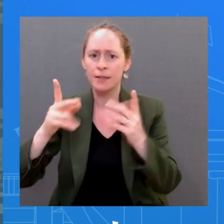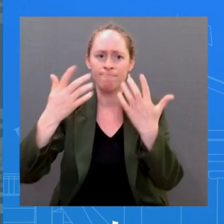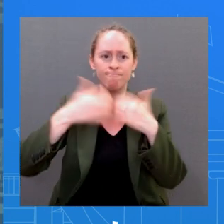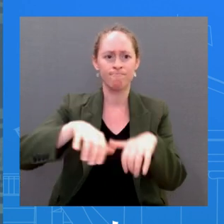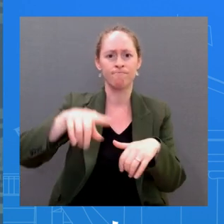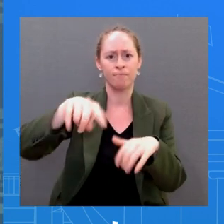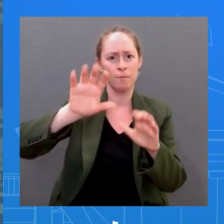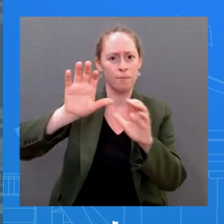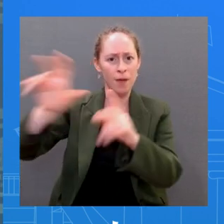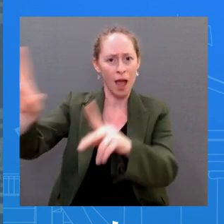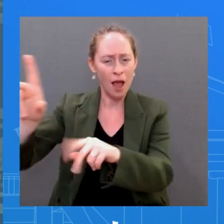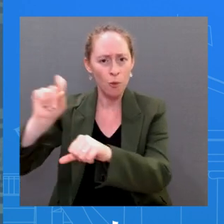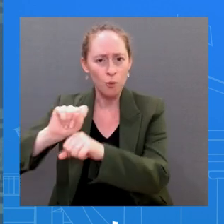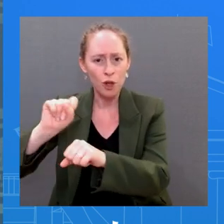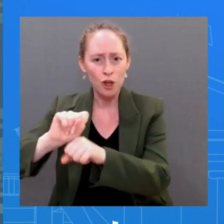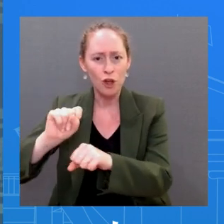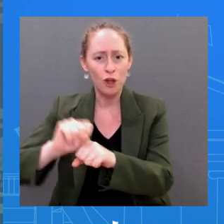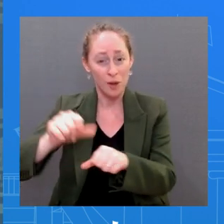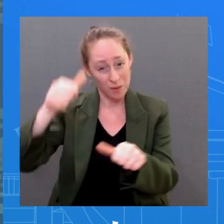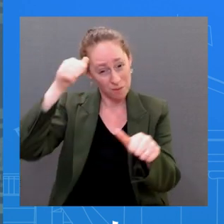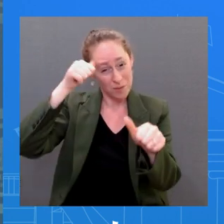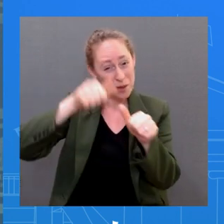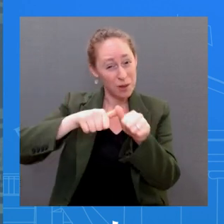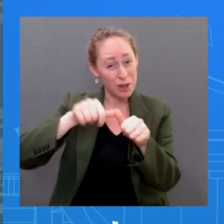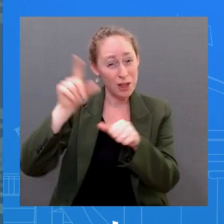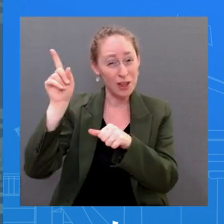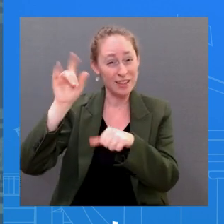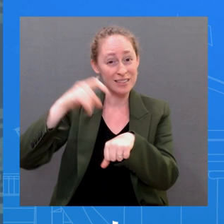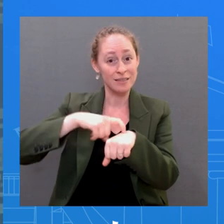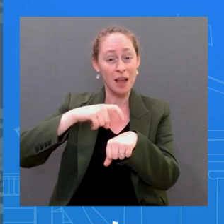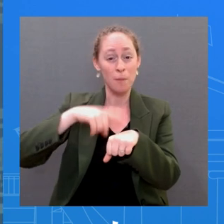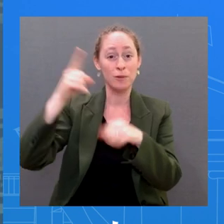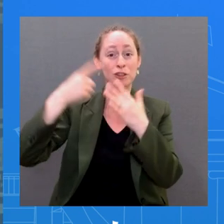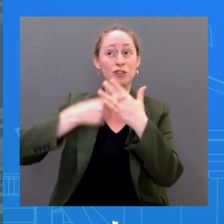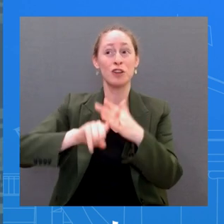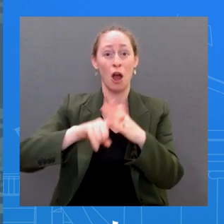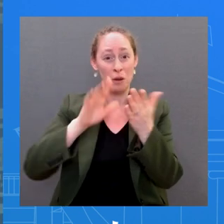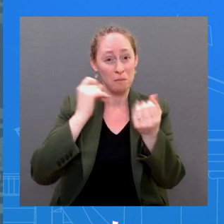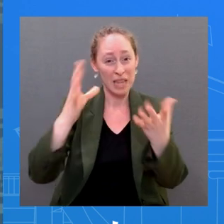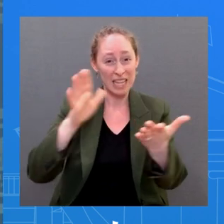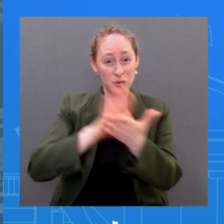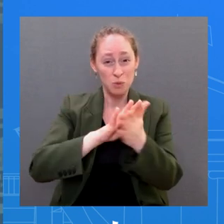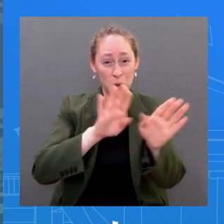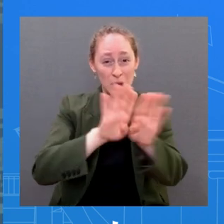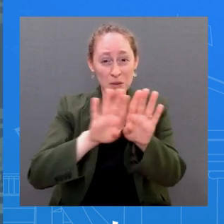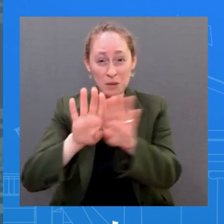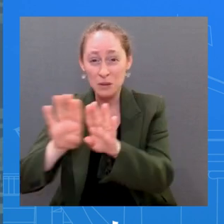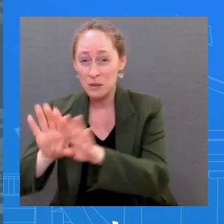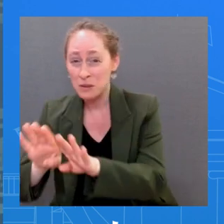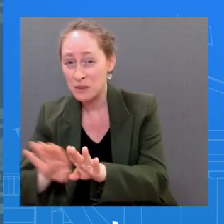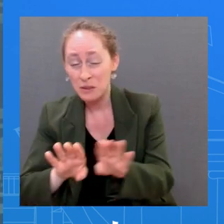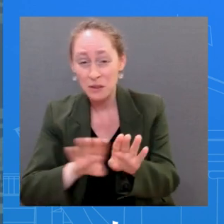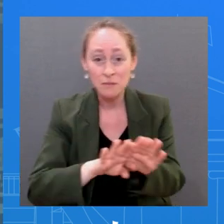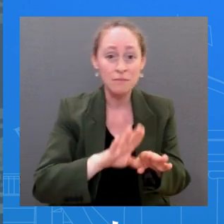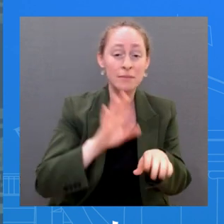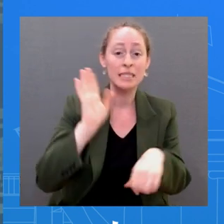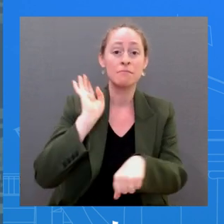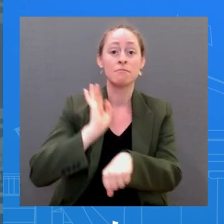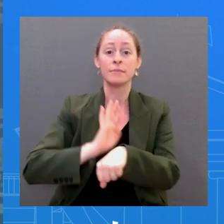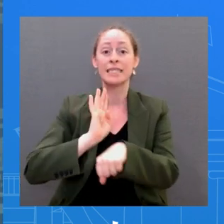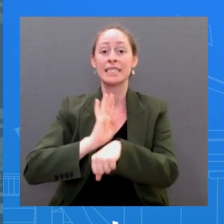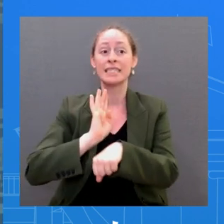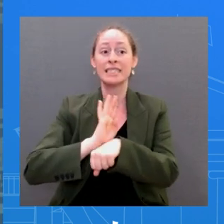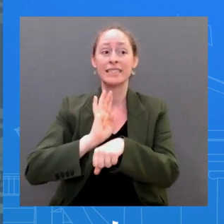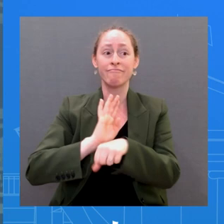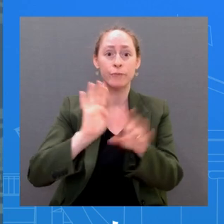closed when he entered the administration. Businesses were closed when he entered the administration. The economy